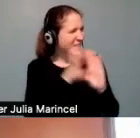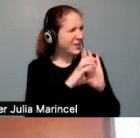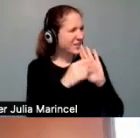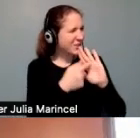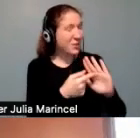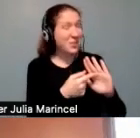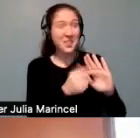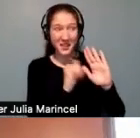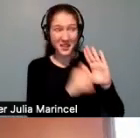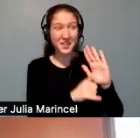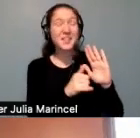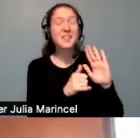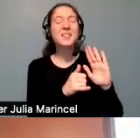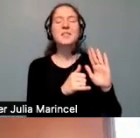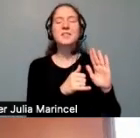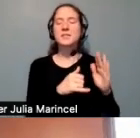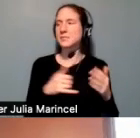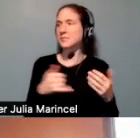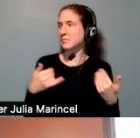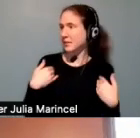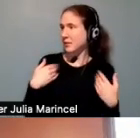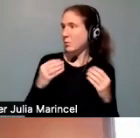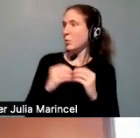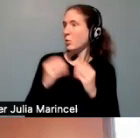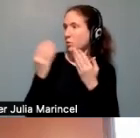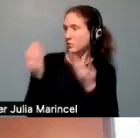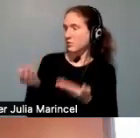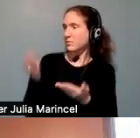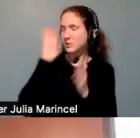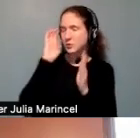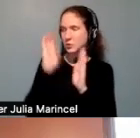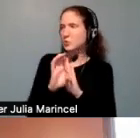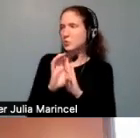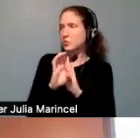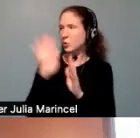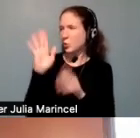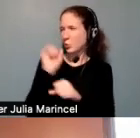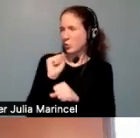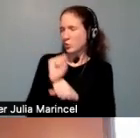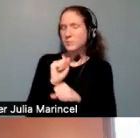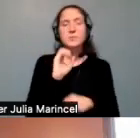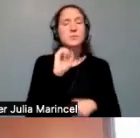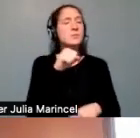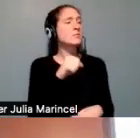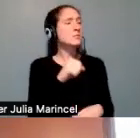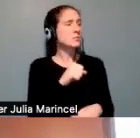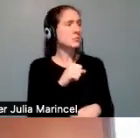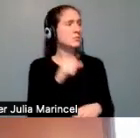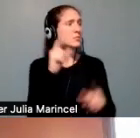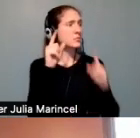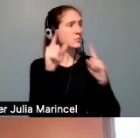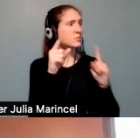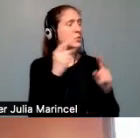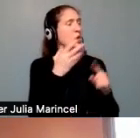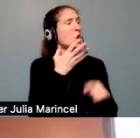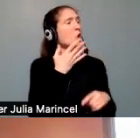And here are some more. Yeah, these 2 are the 2 color illustrations from Of Time and